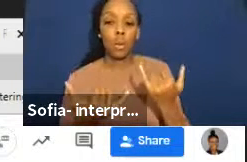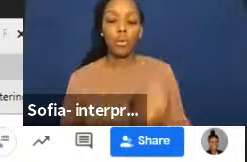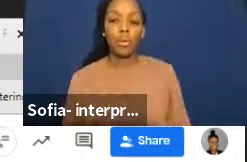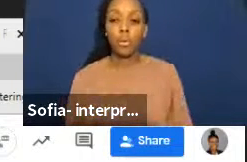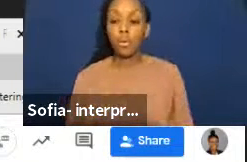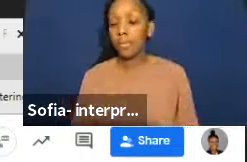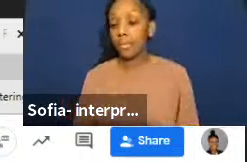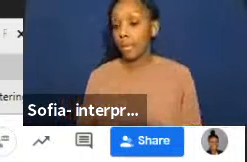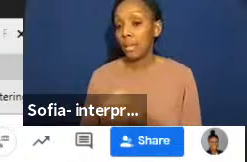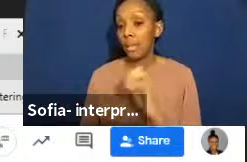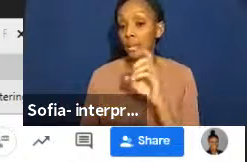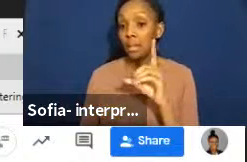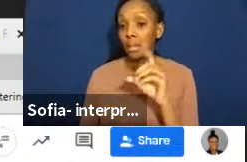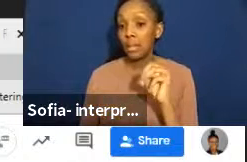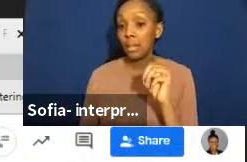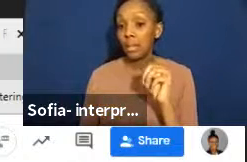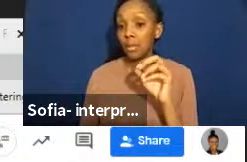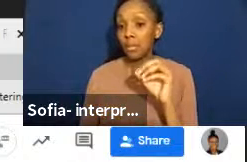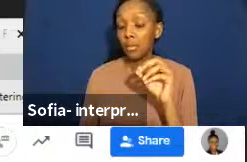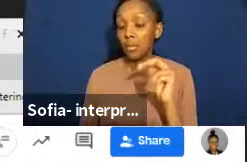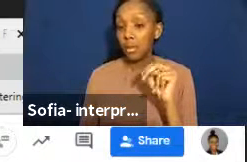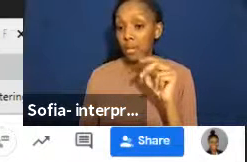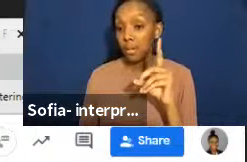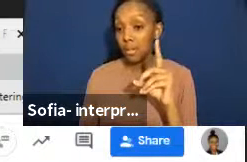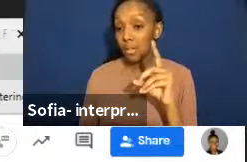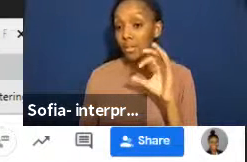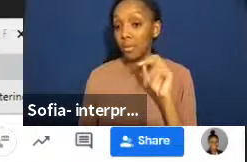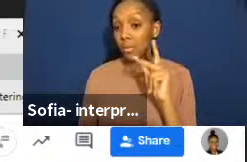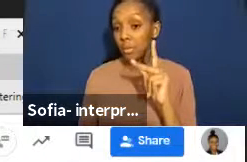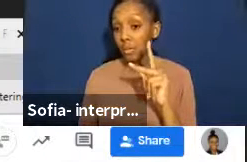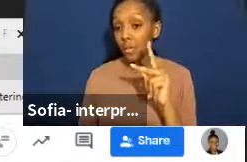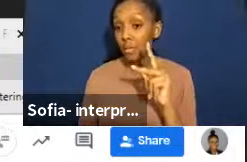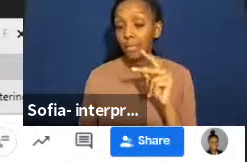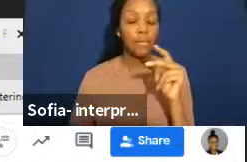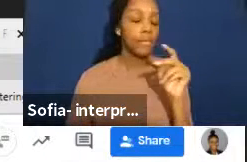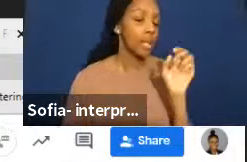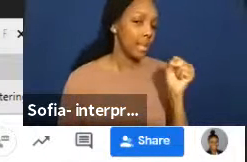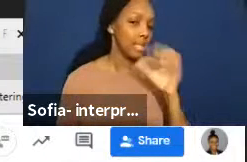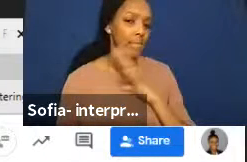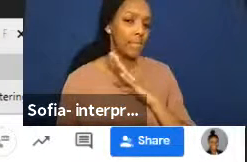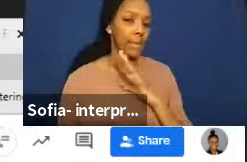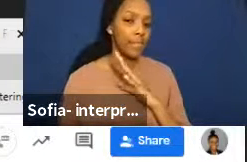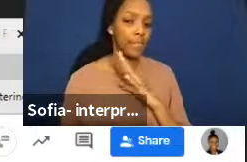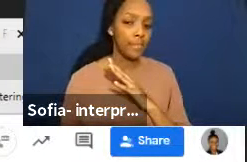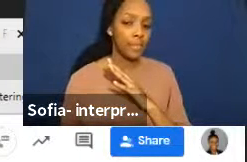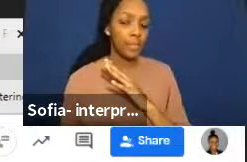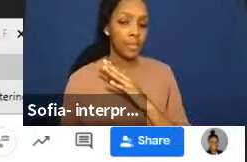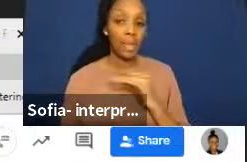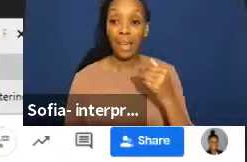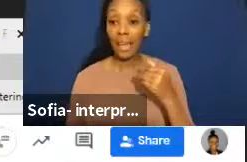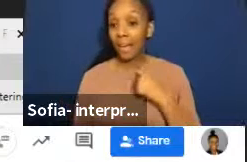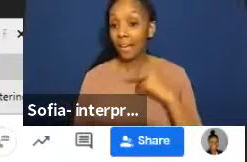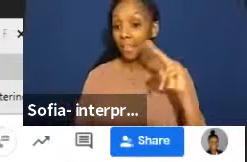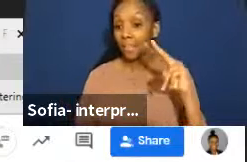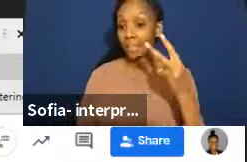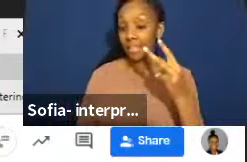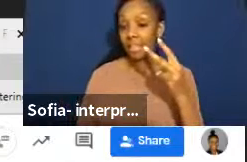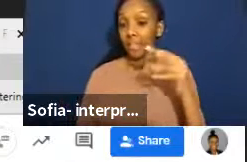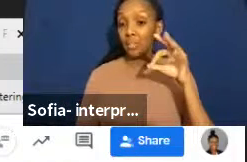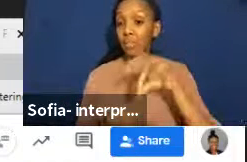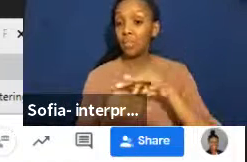Is that okay with you, Edmund? Yes. Or did you? Yeah. Mhm. Okay. Is there a second?